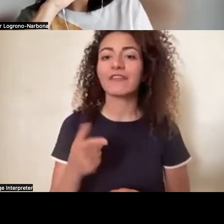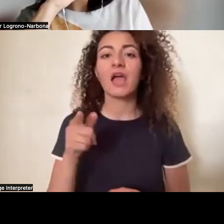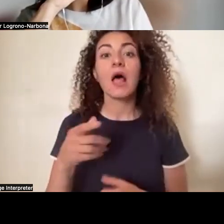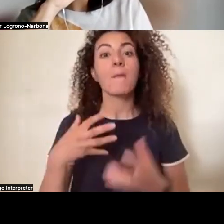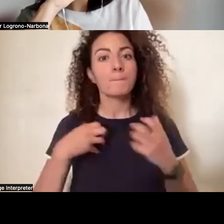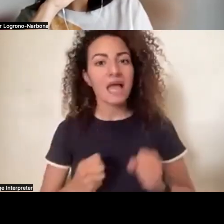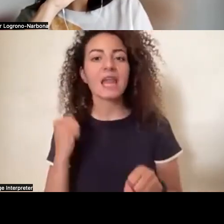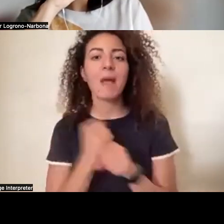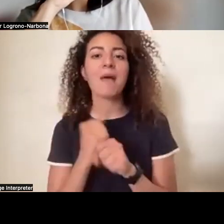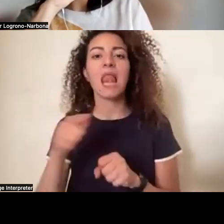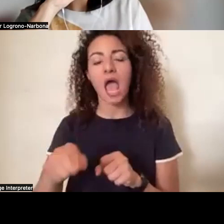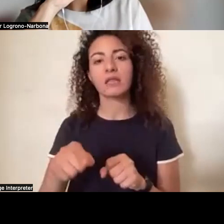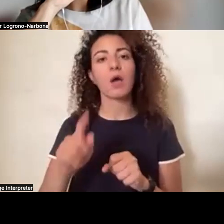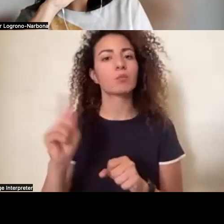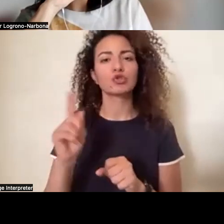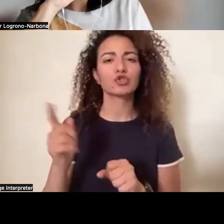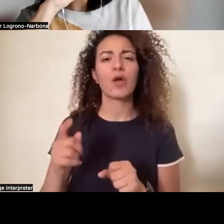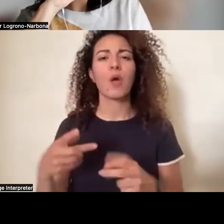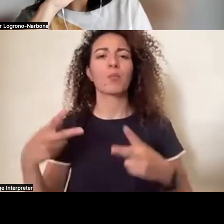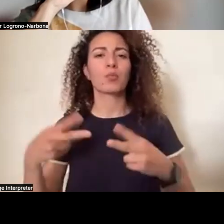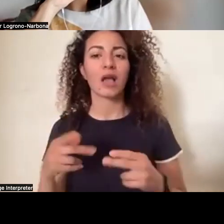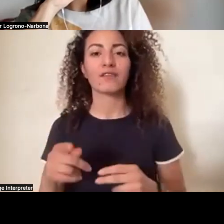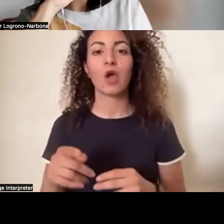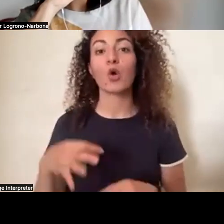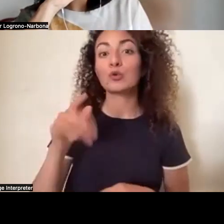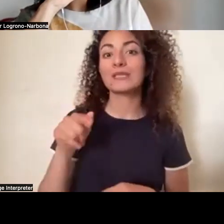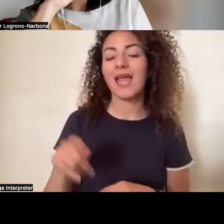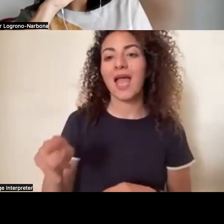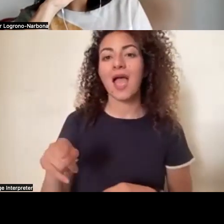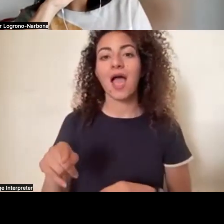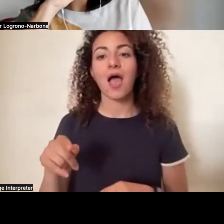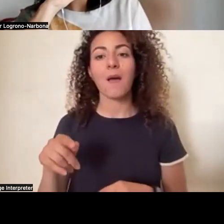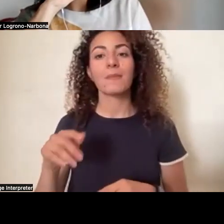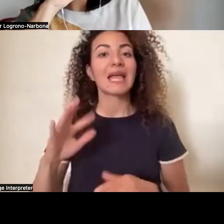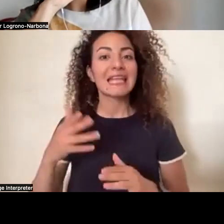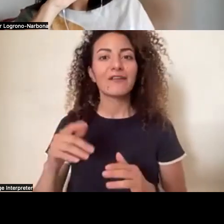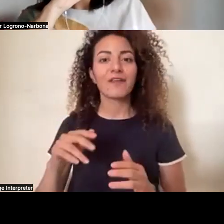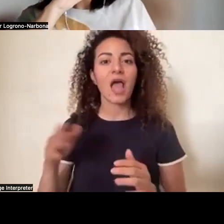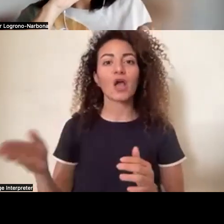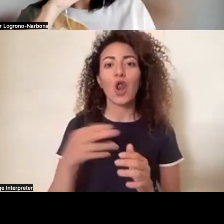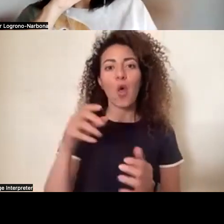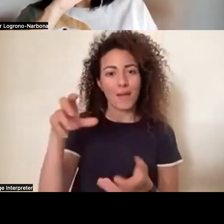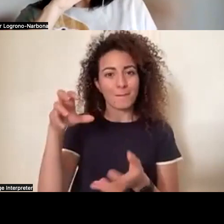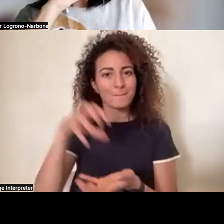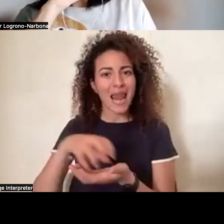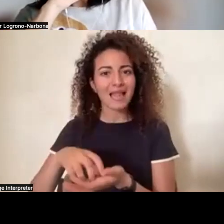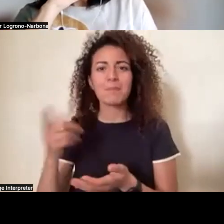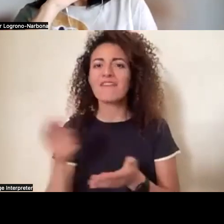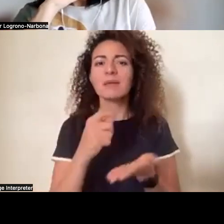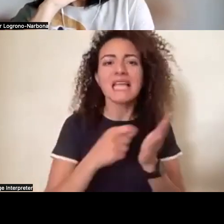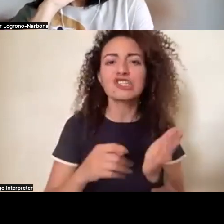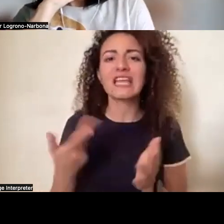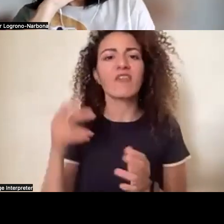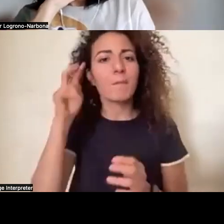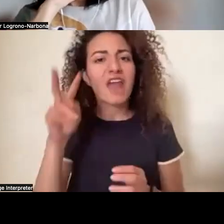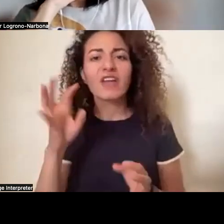make this possible? I mean, given that we do not have a universal social registry, what is the delivery mechanism that you are doing?